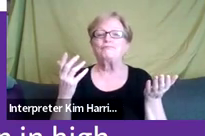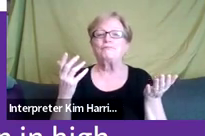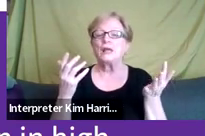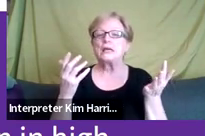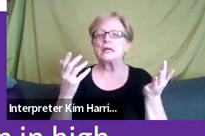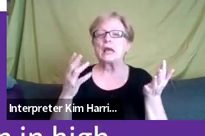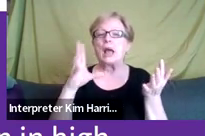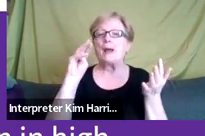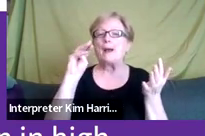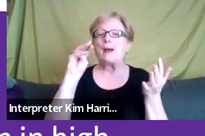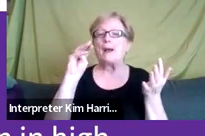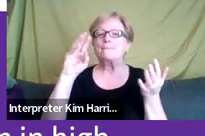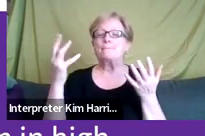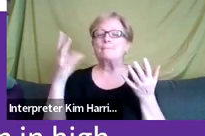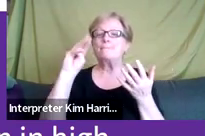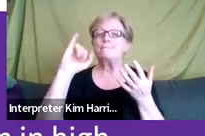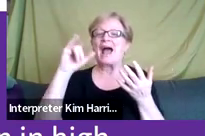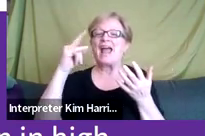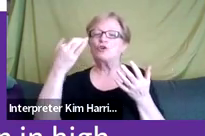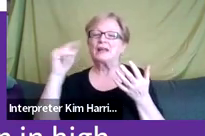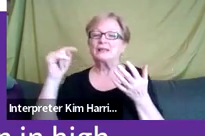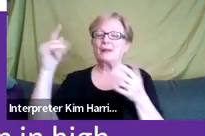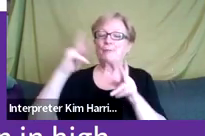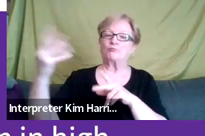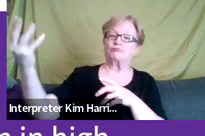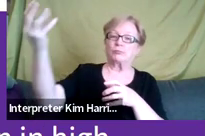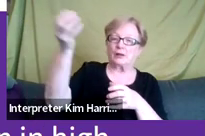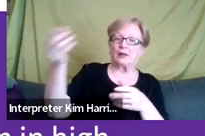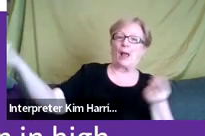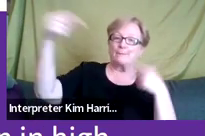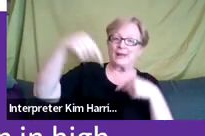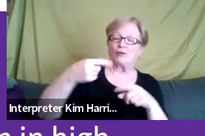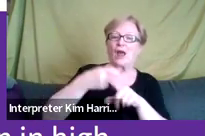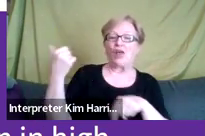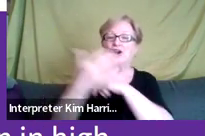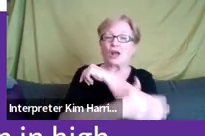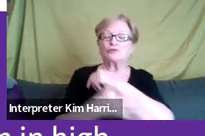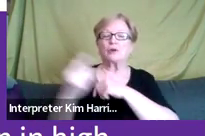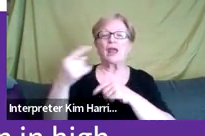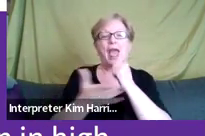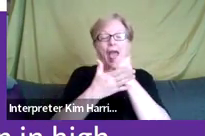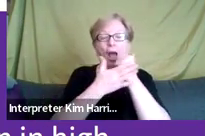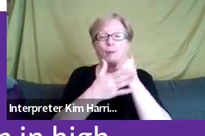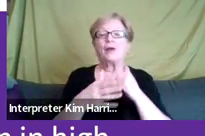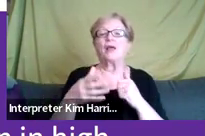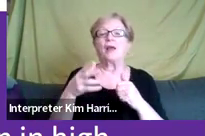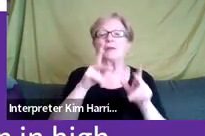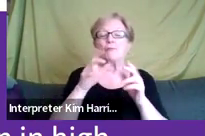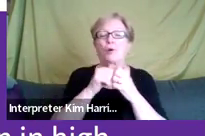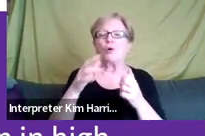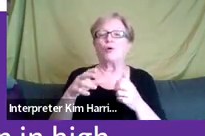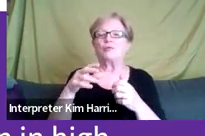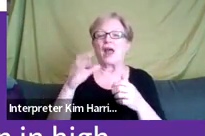migrant education, and I also worked for different nonprofits that helped migrant and Latinx